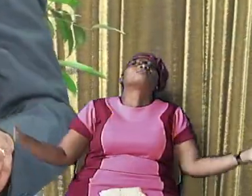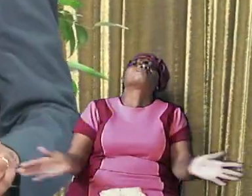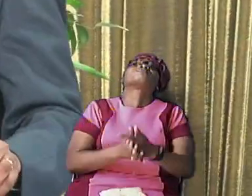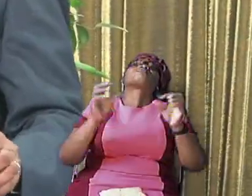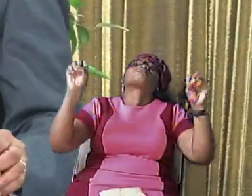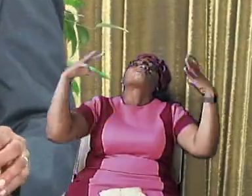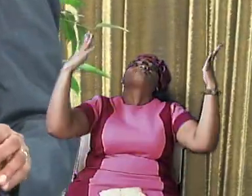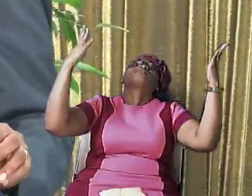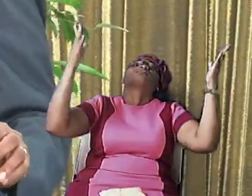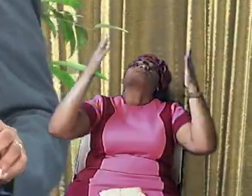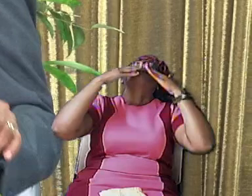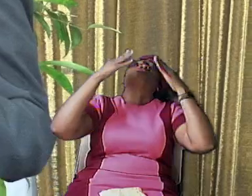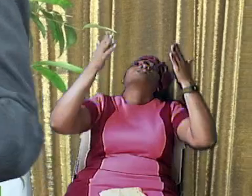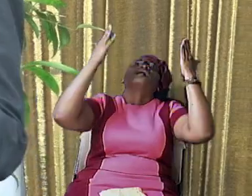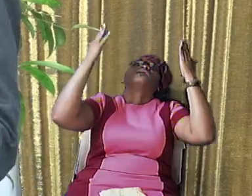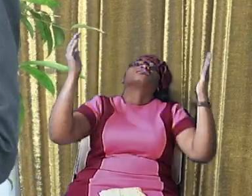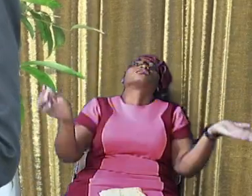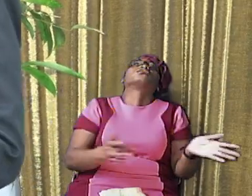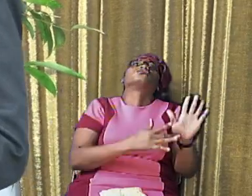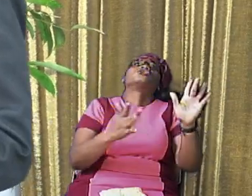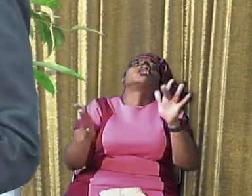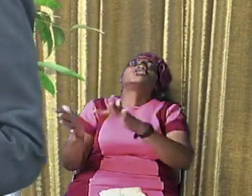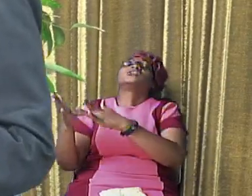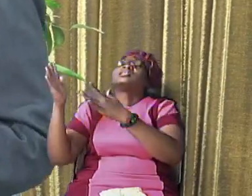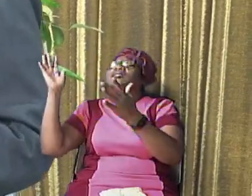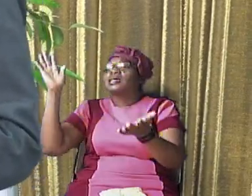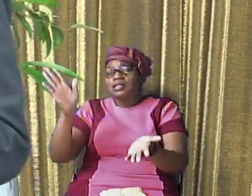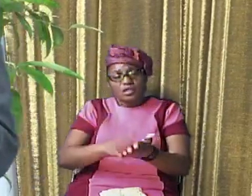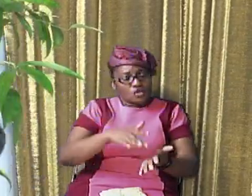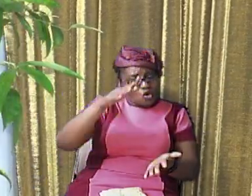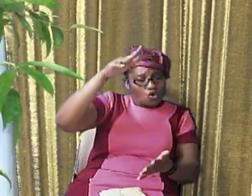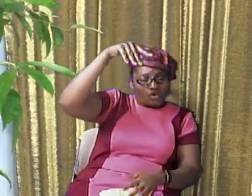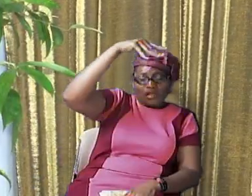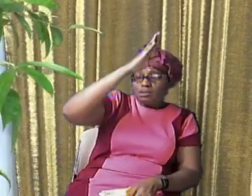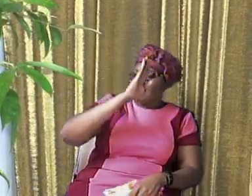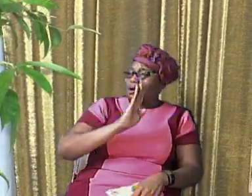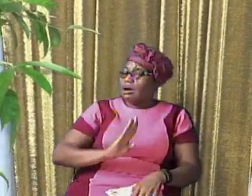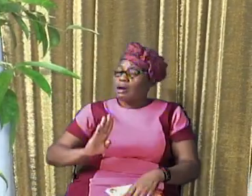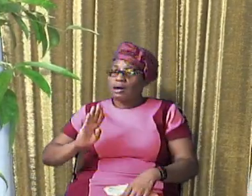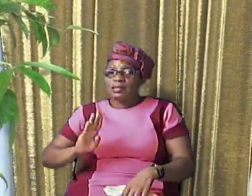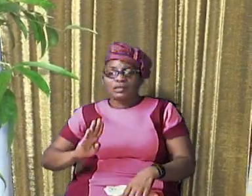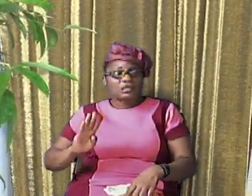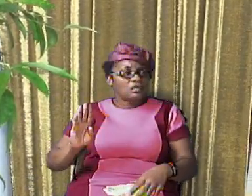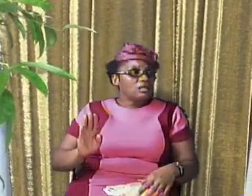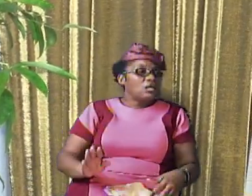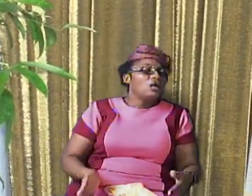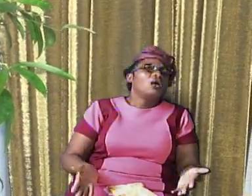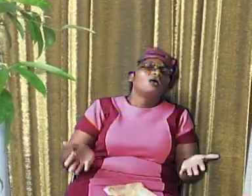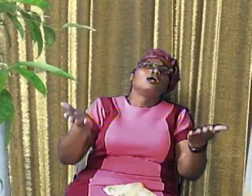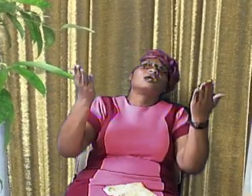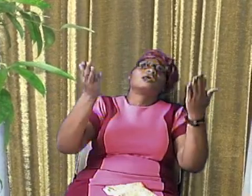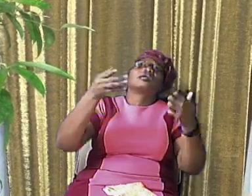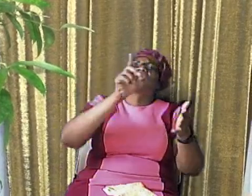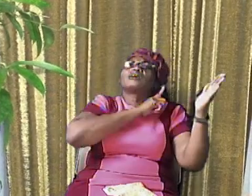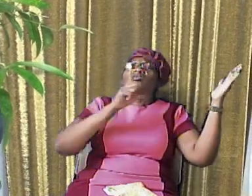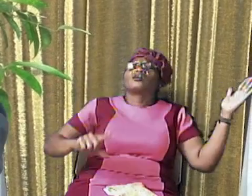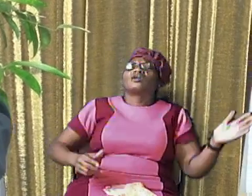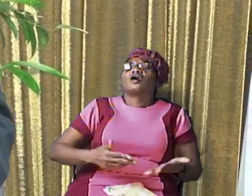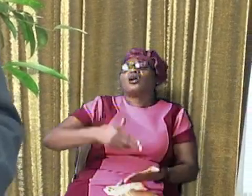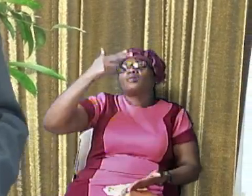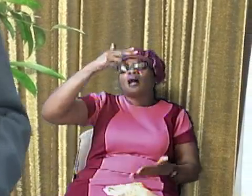Hallelujah. Glory to God. Glory to God. Come on, we give the Lord a high